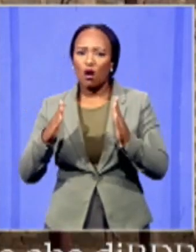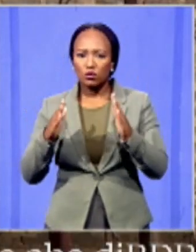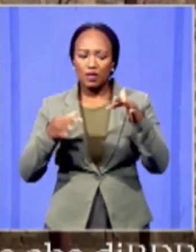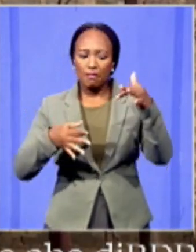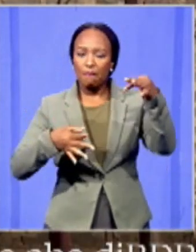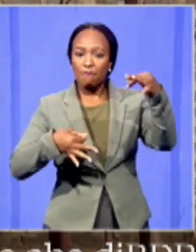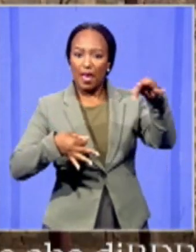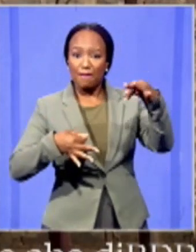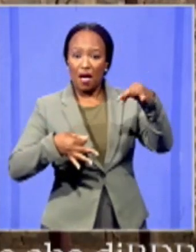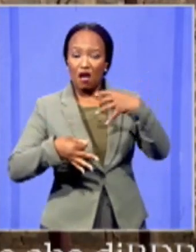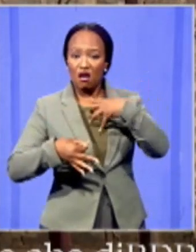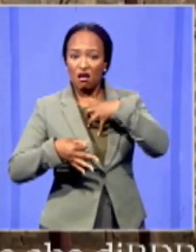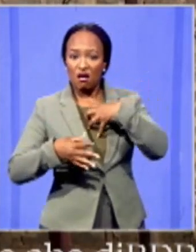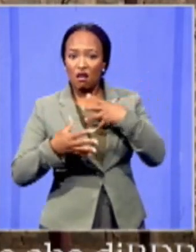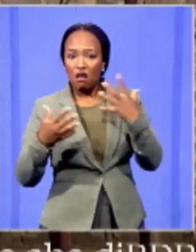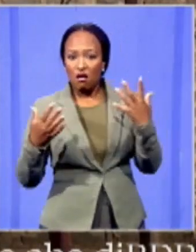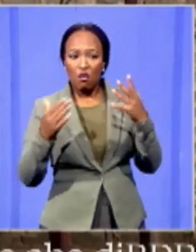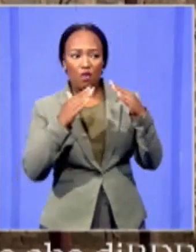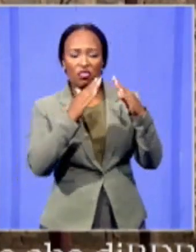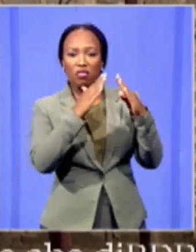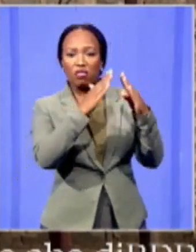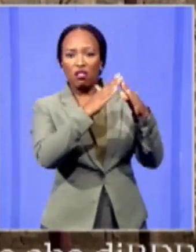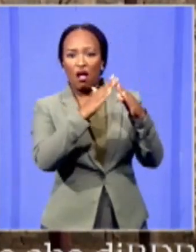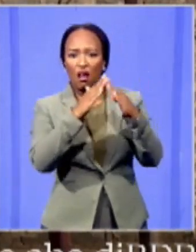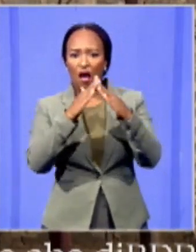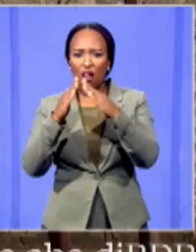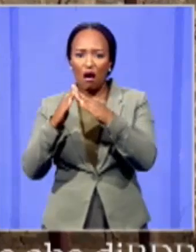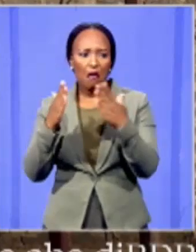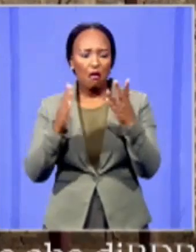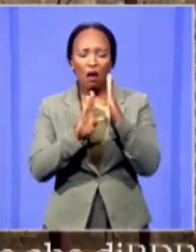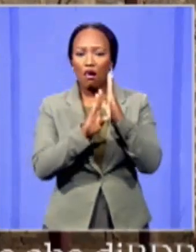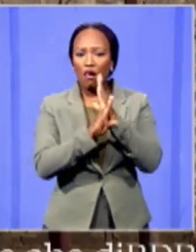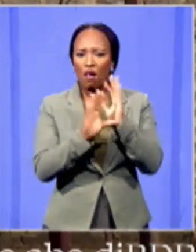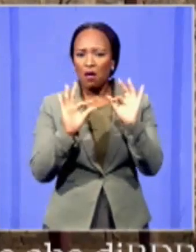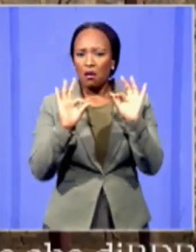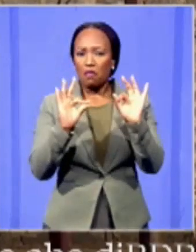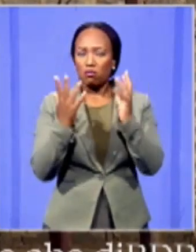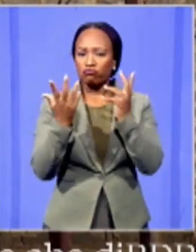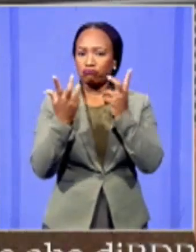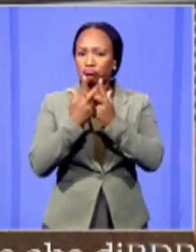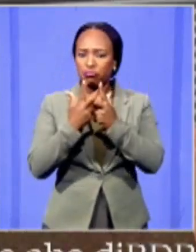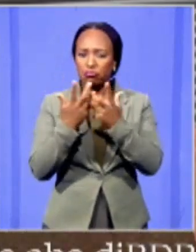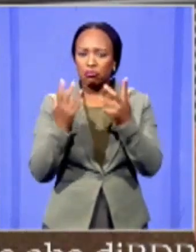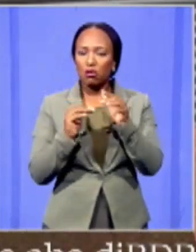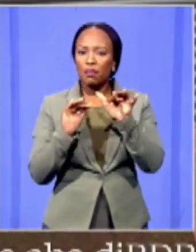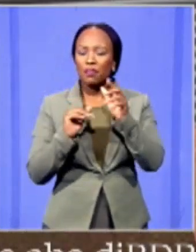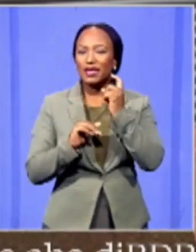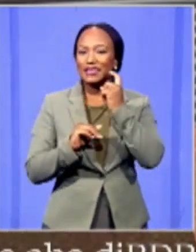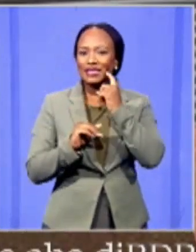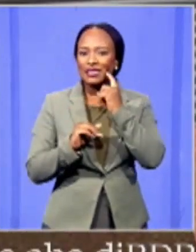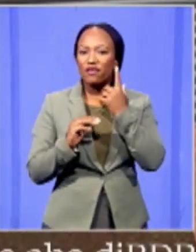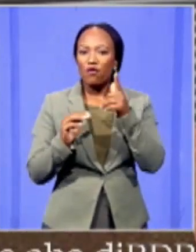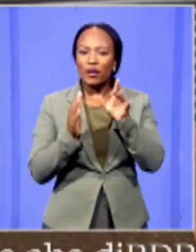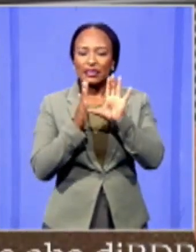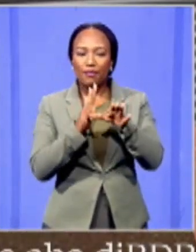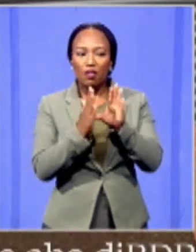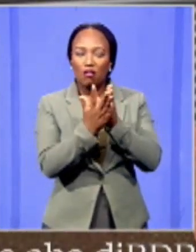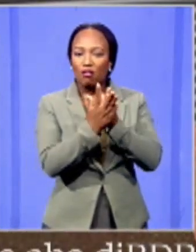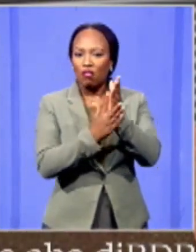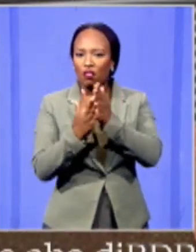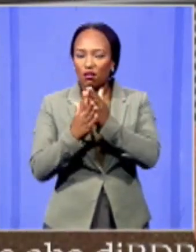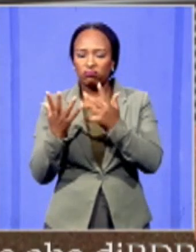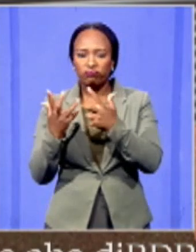matlo ao a sa tsamaelaneng le tshwanelo ya motho ya sephiri le ao a sa kgoneng go dirisiwa bonolo ke batho bao ba nang le bogole. Mongwe wa batho